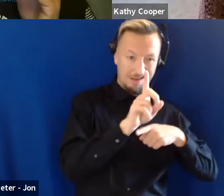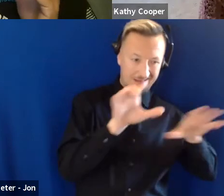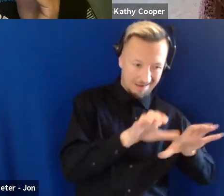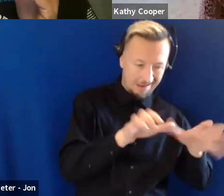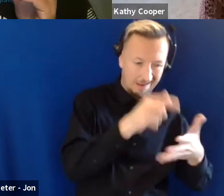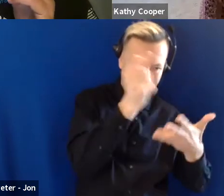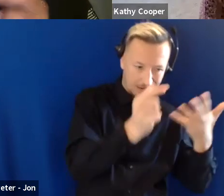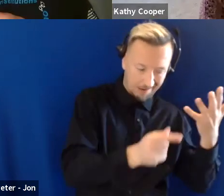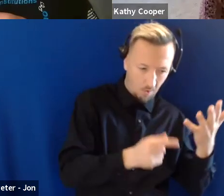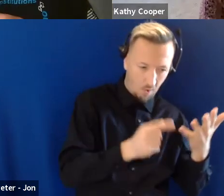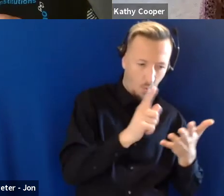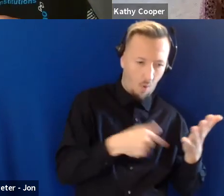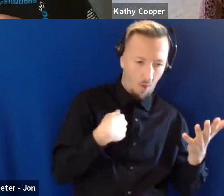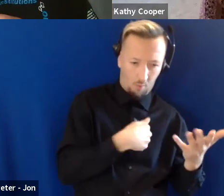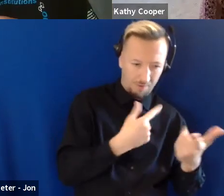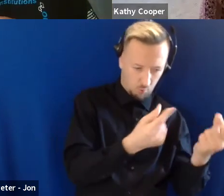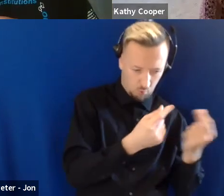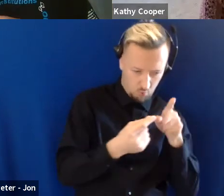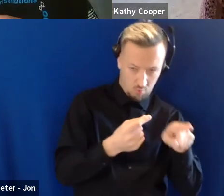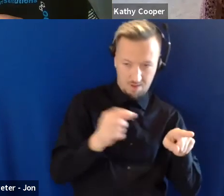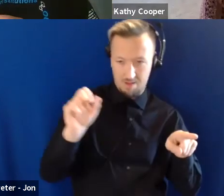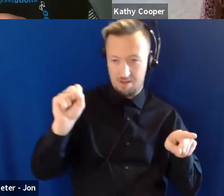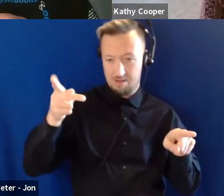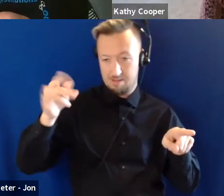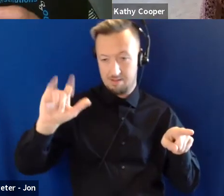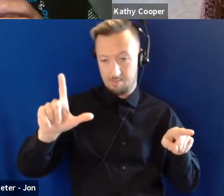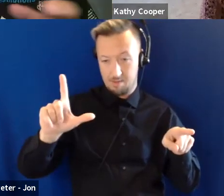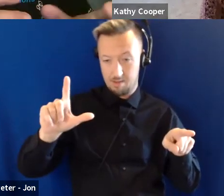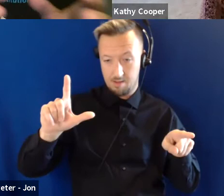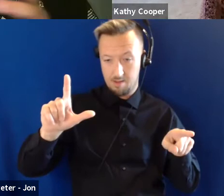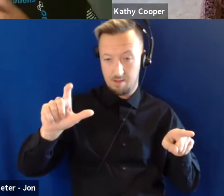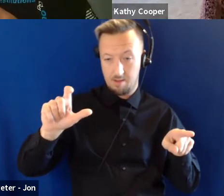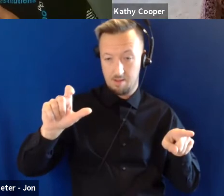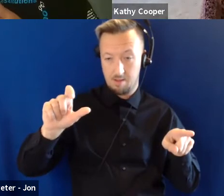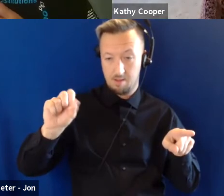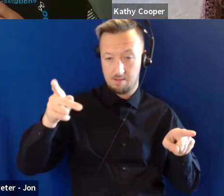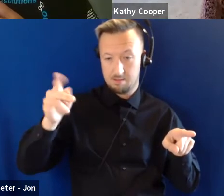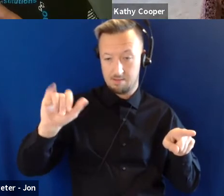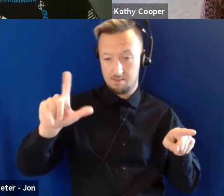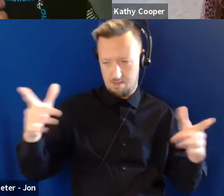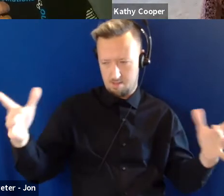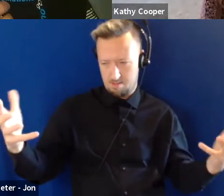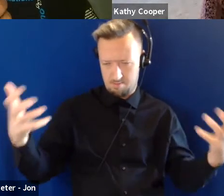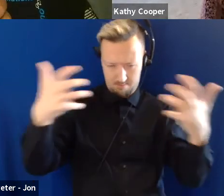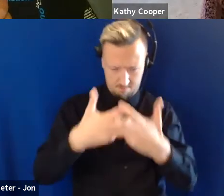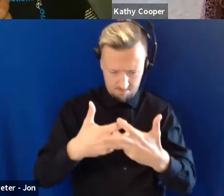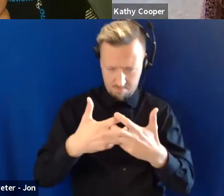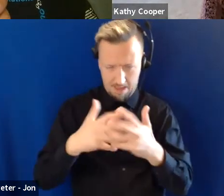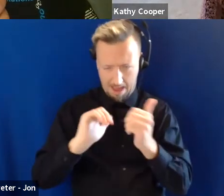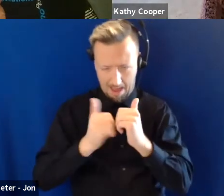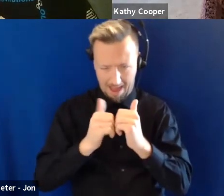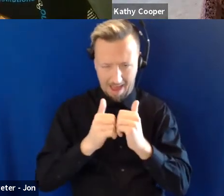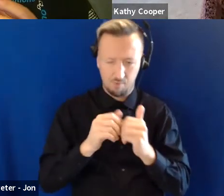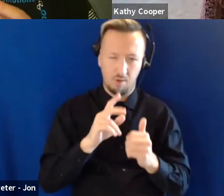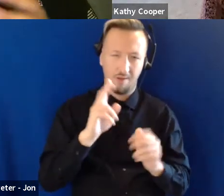into the objectives of the spill? I mean, it was this sort of backwards process.